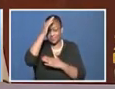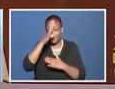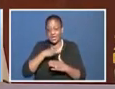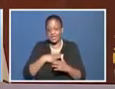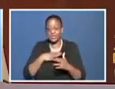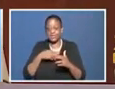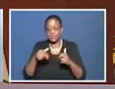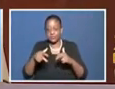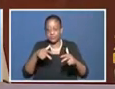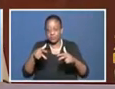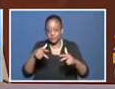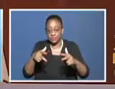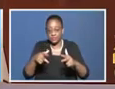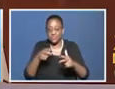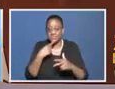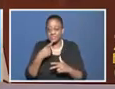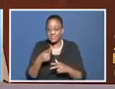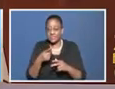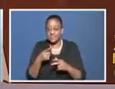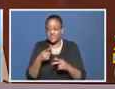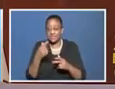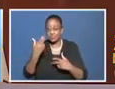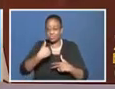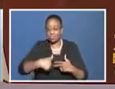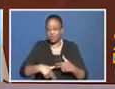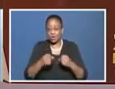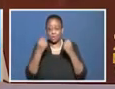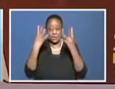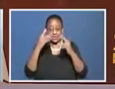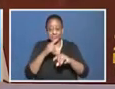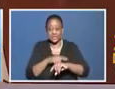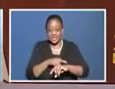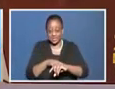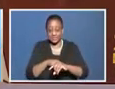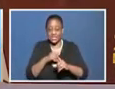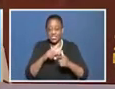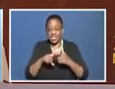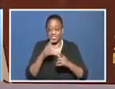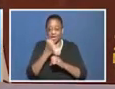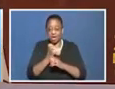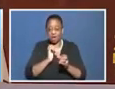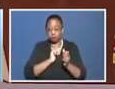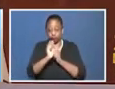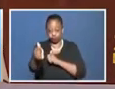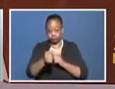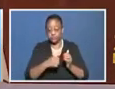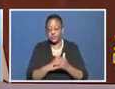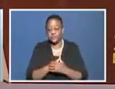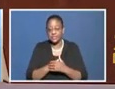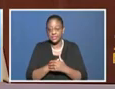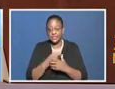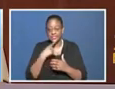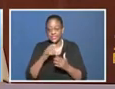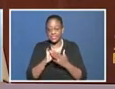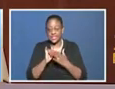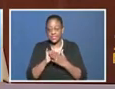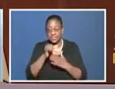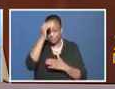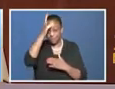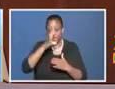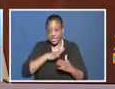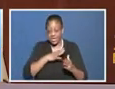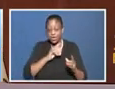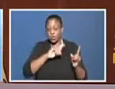where he was shot multiple times about the body. The vehicle sped off. He was later rushed to hospital